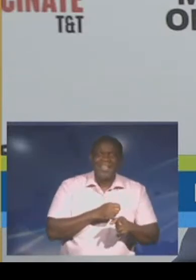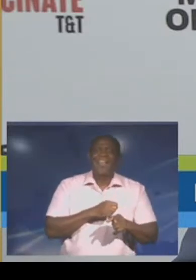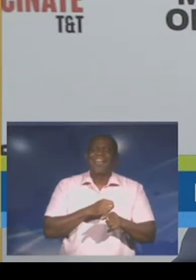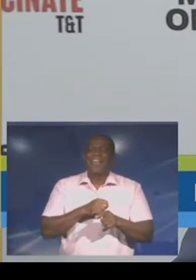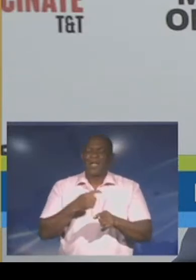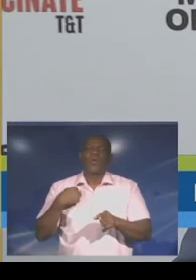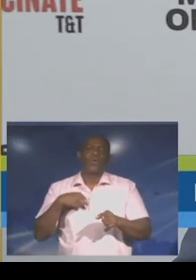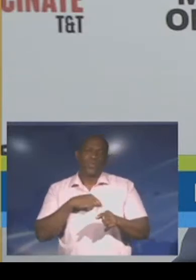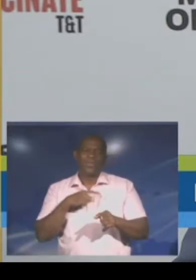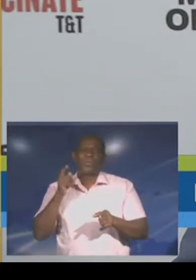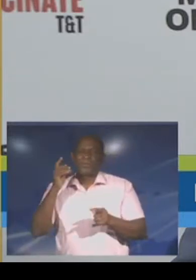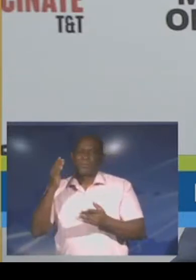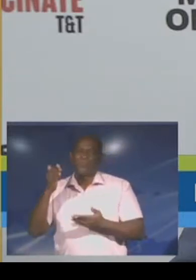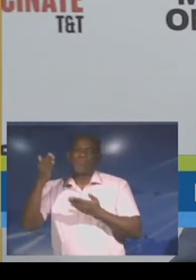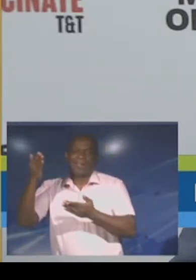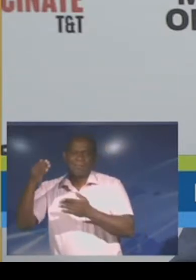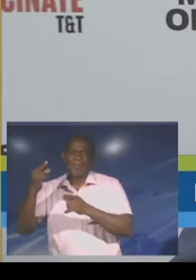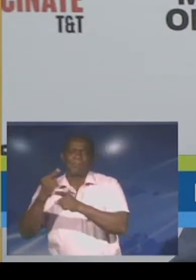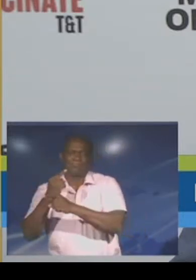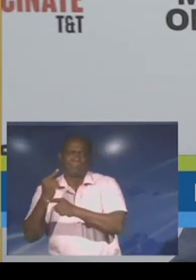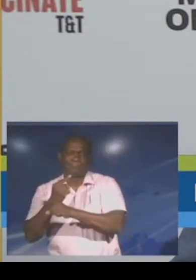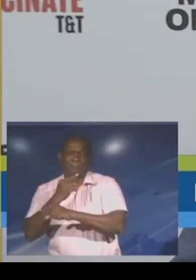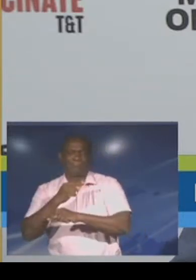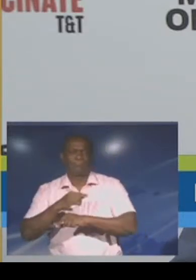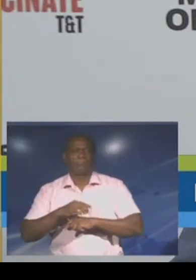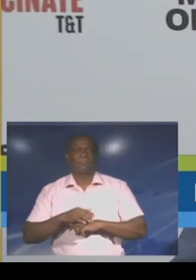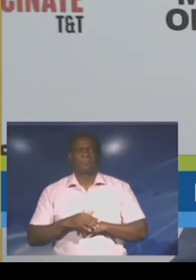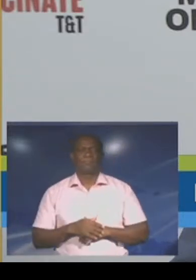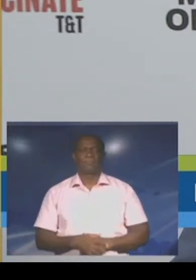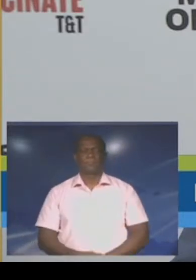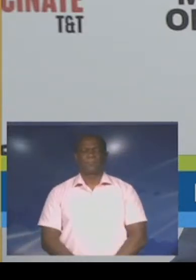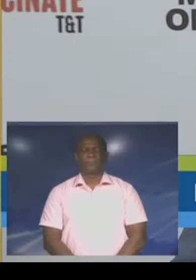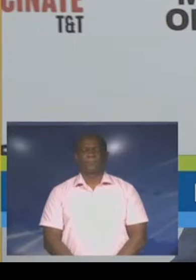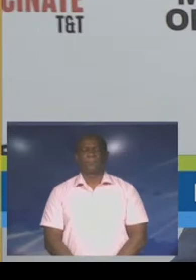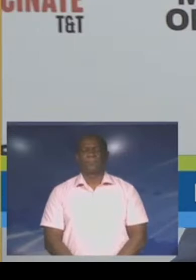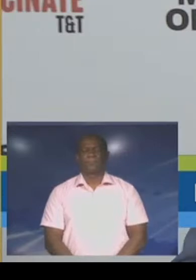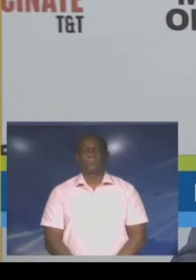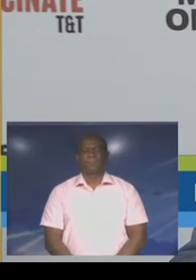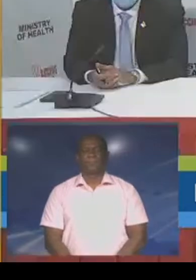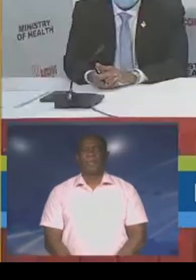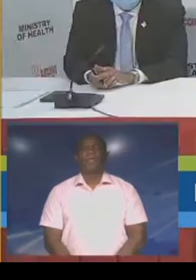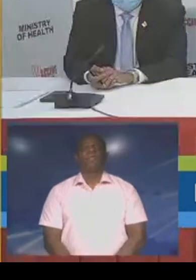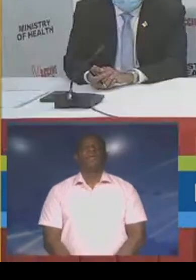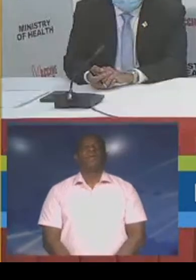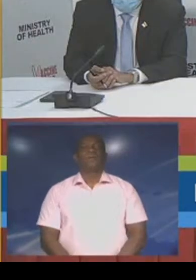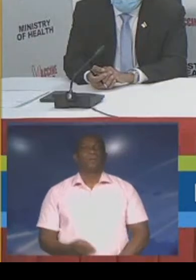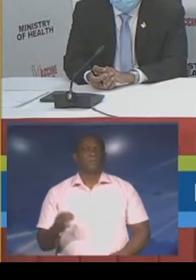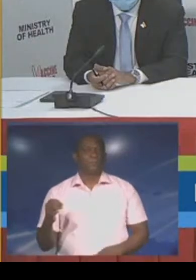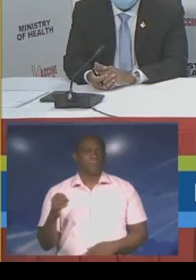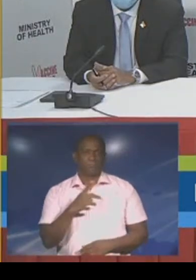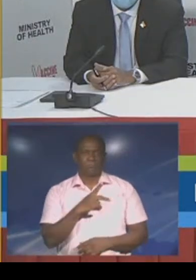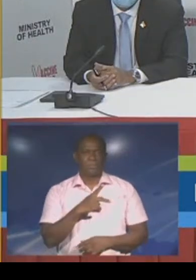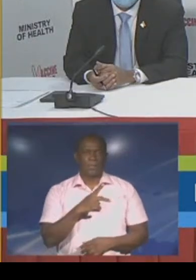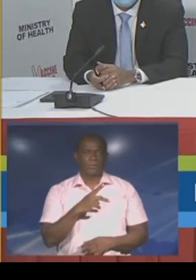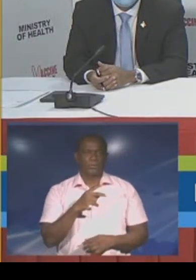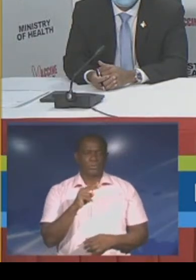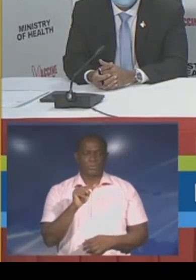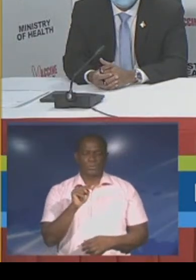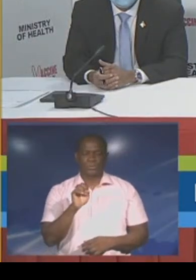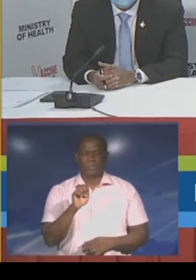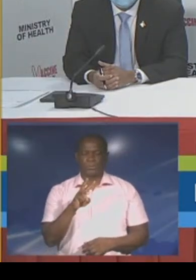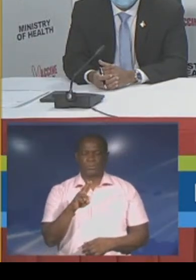further recommendations. Thank you for your question, Richard. And with that, we go back to the Newsday.